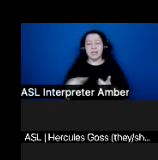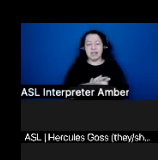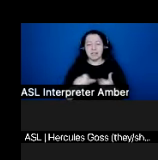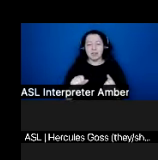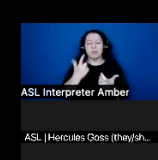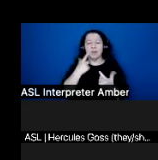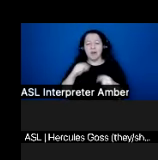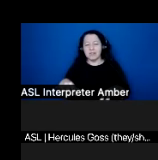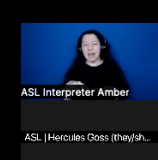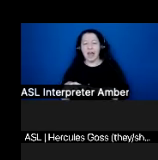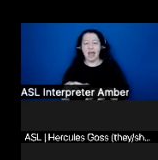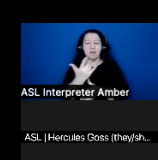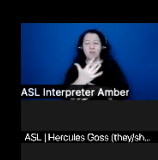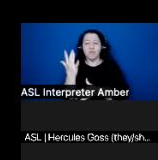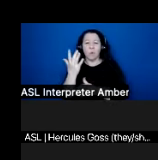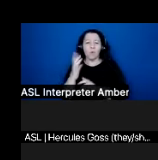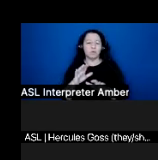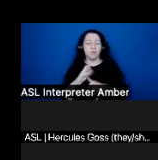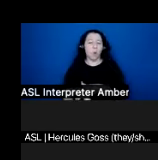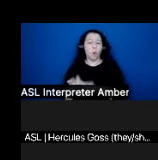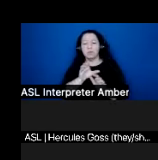forced relocation.